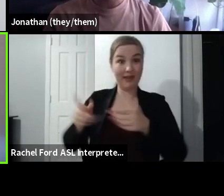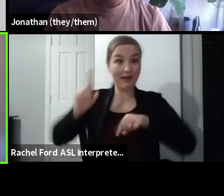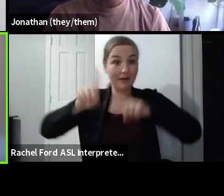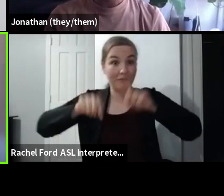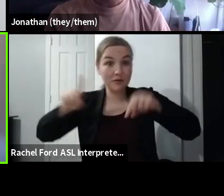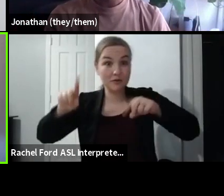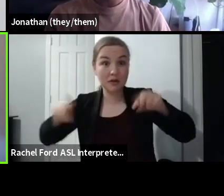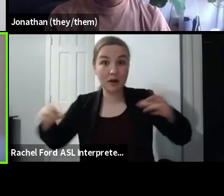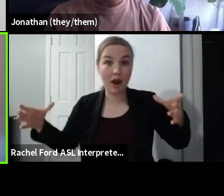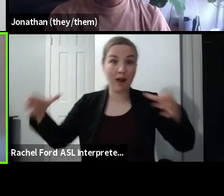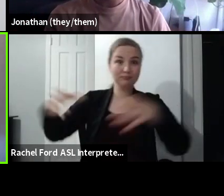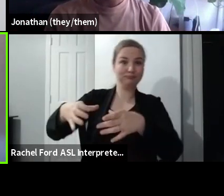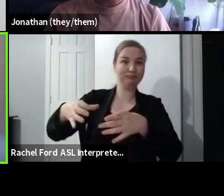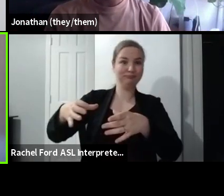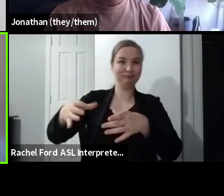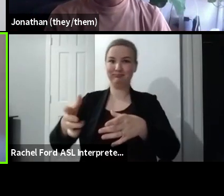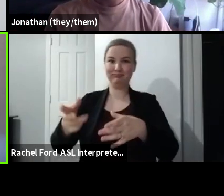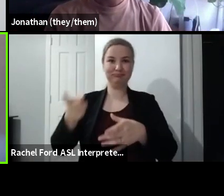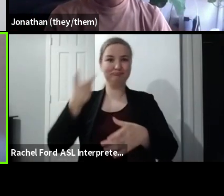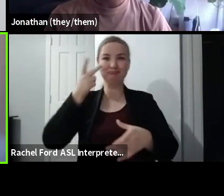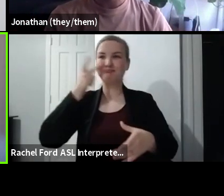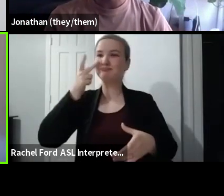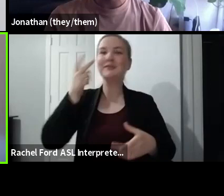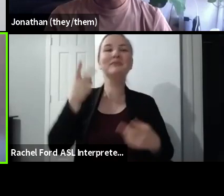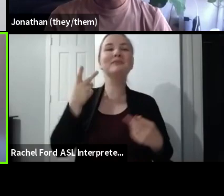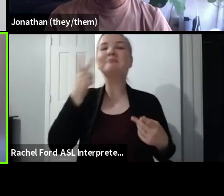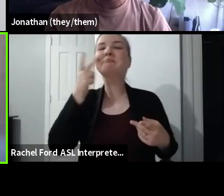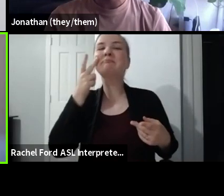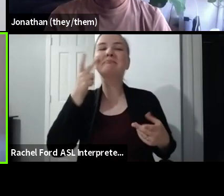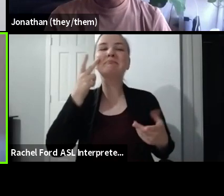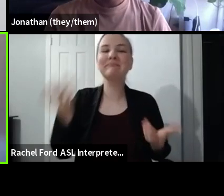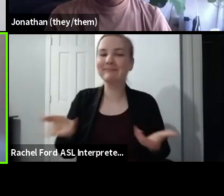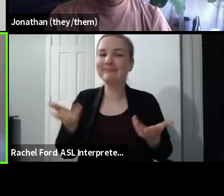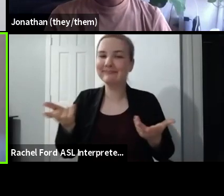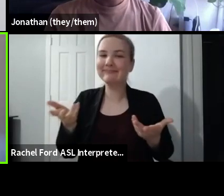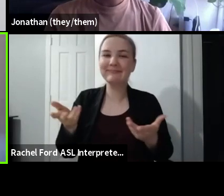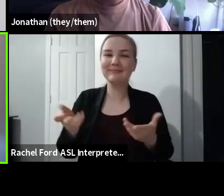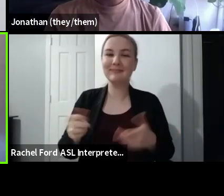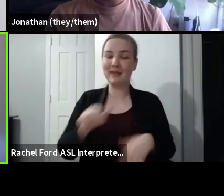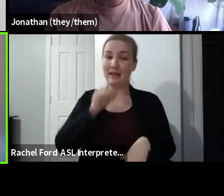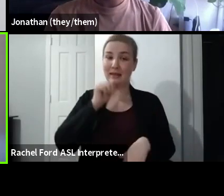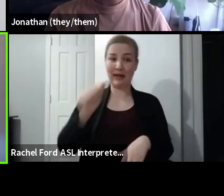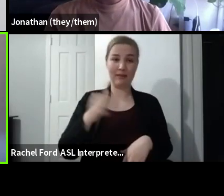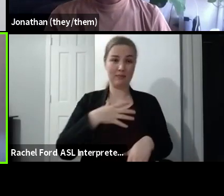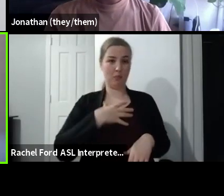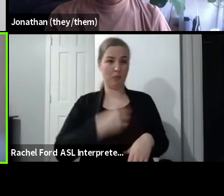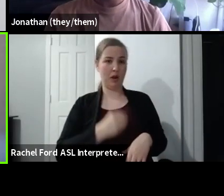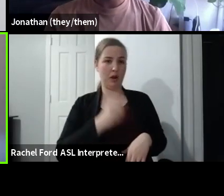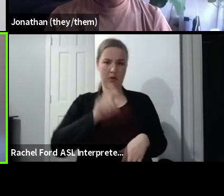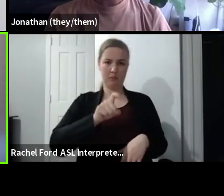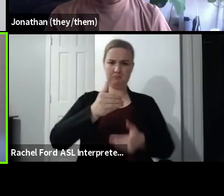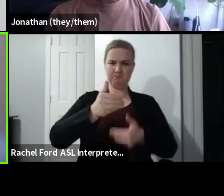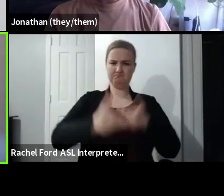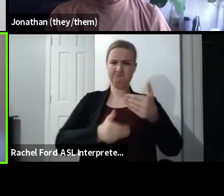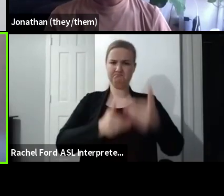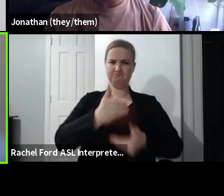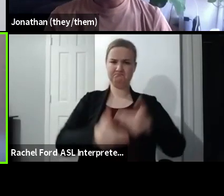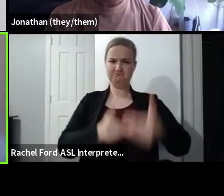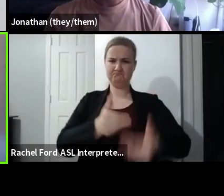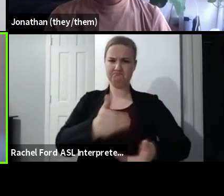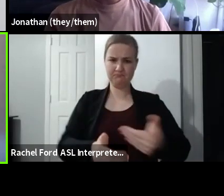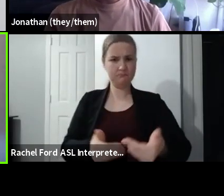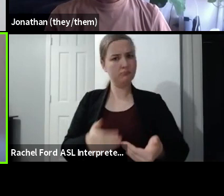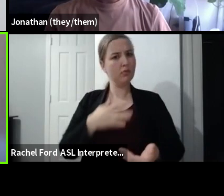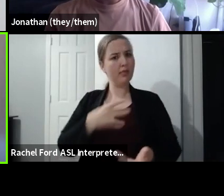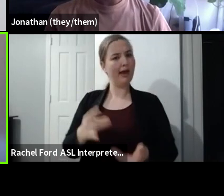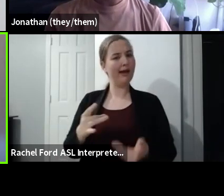and not being wrapped up with kind of like white ideas of legibility. So super like filled when I see